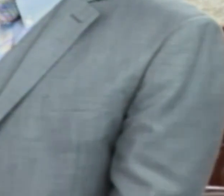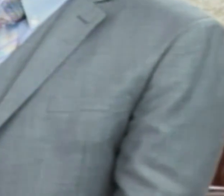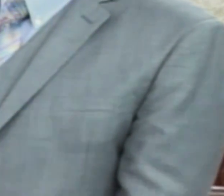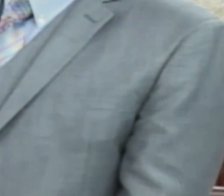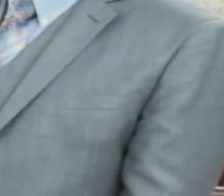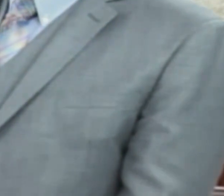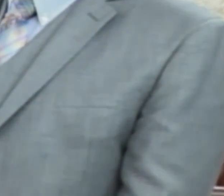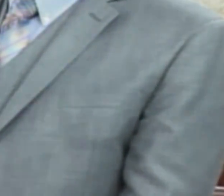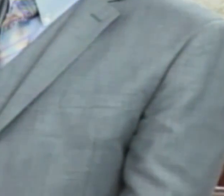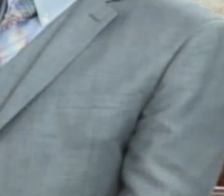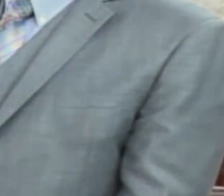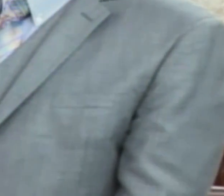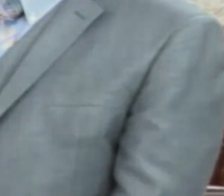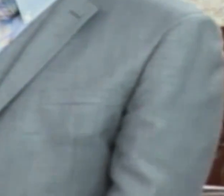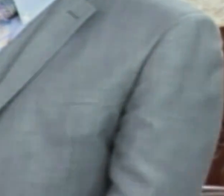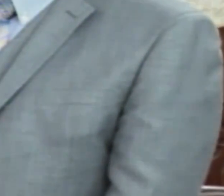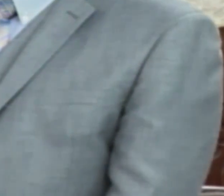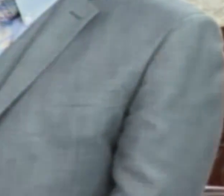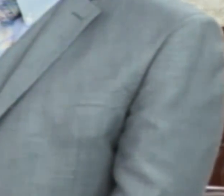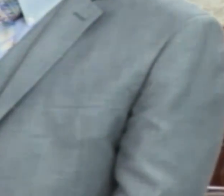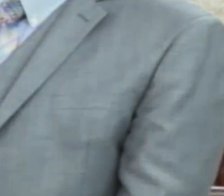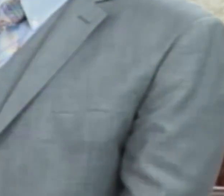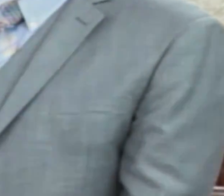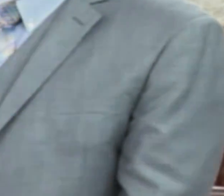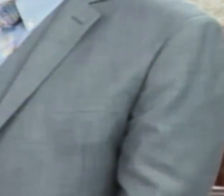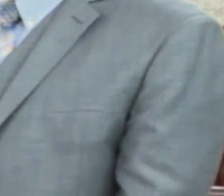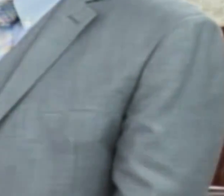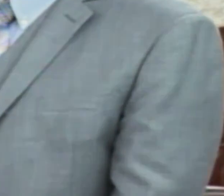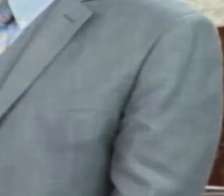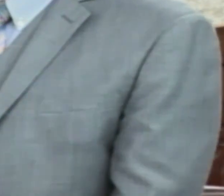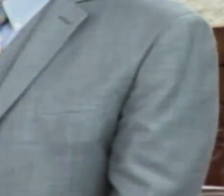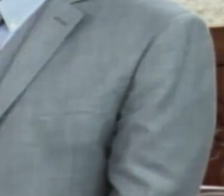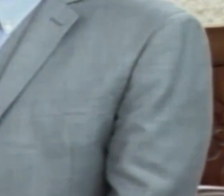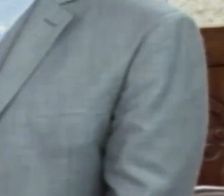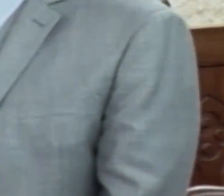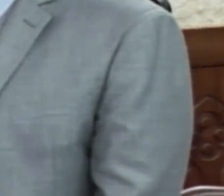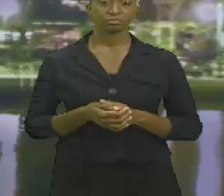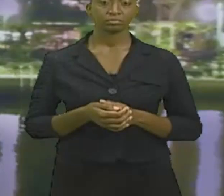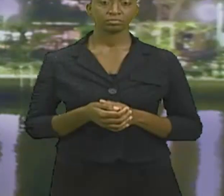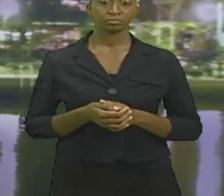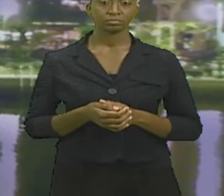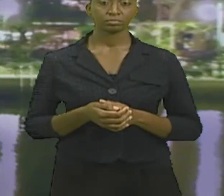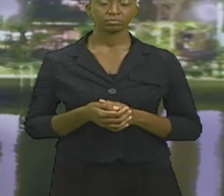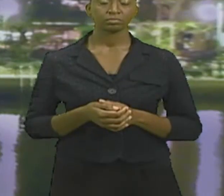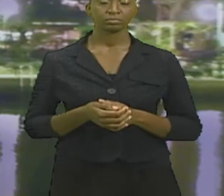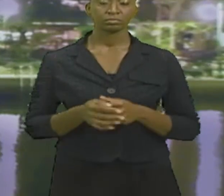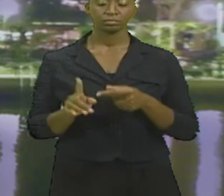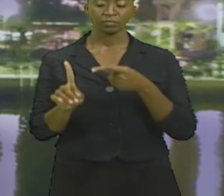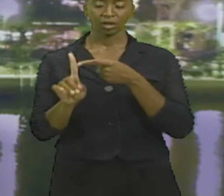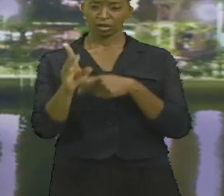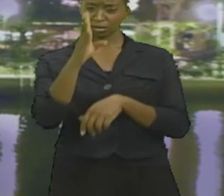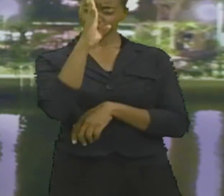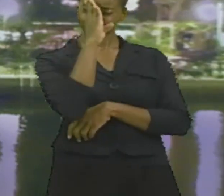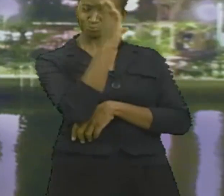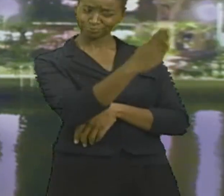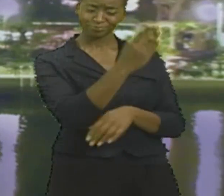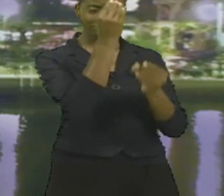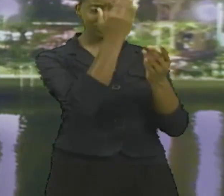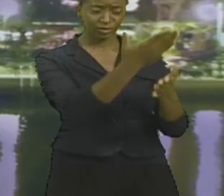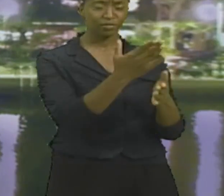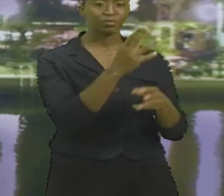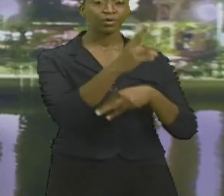talk about people getting locked up and all kind of stuff. Well, they want locking up, but we're doing housing too. Barbados has sent a strong message